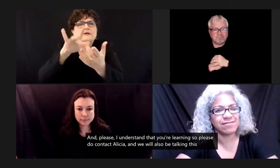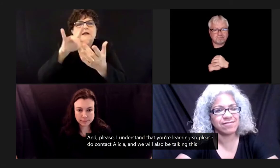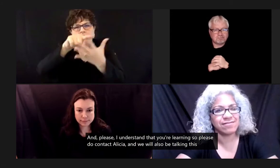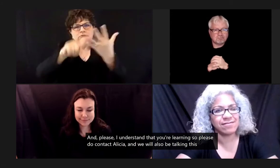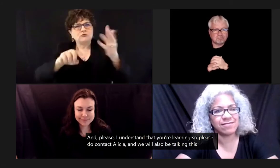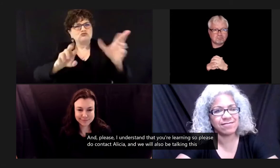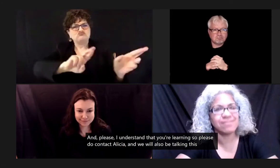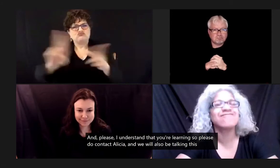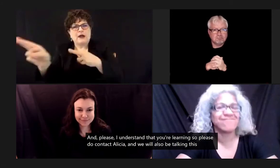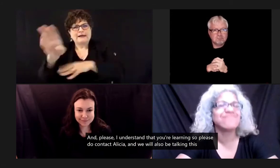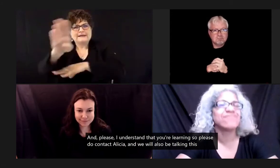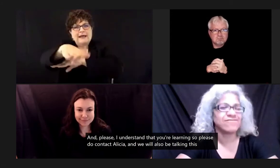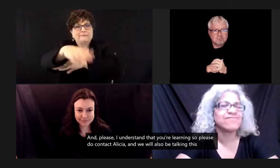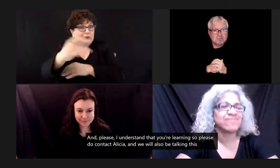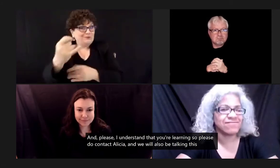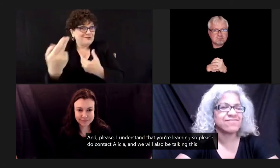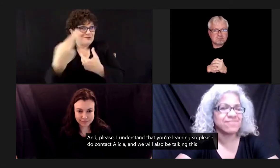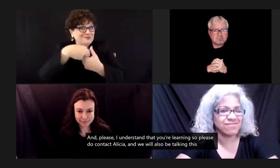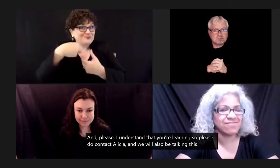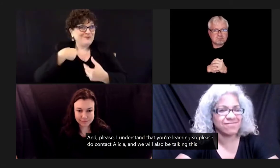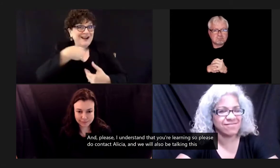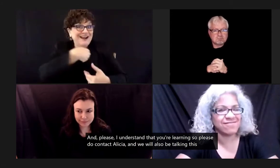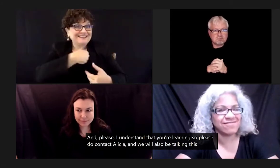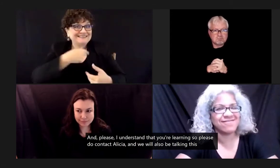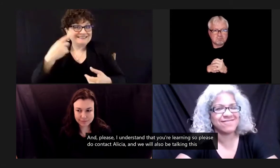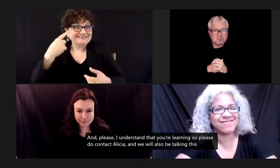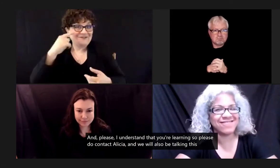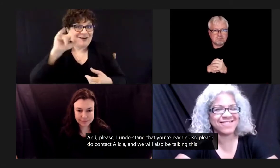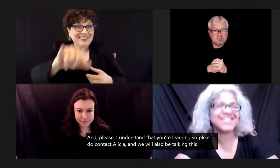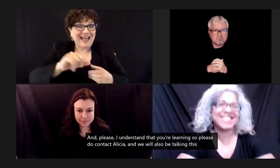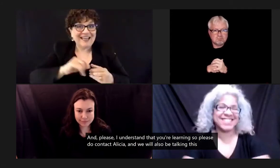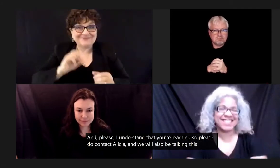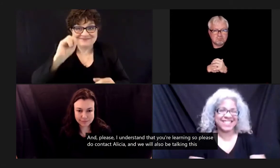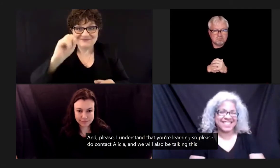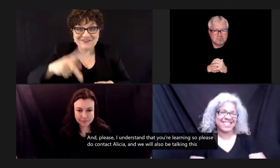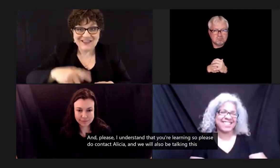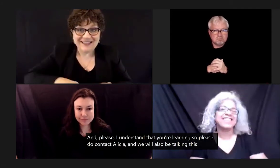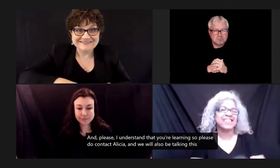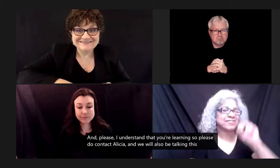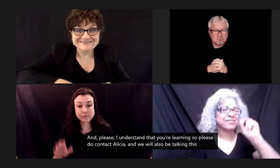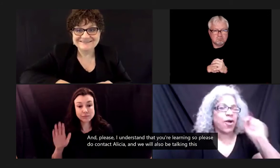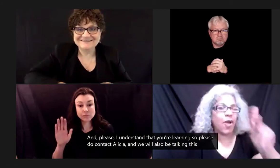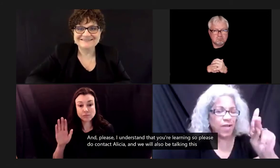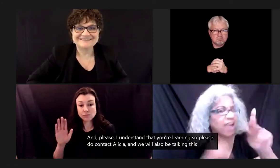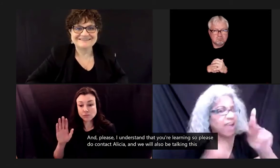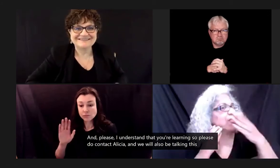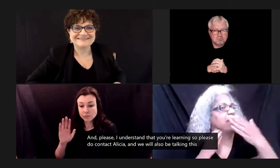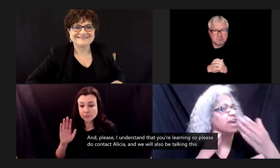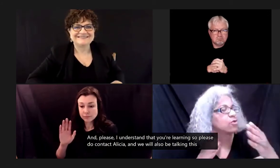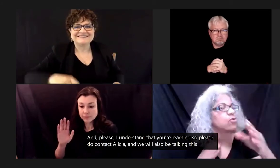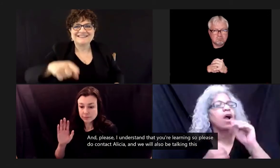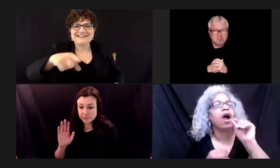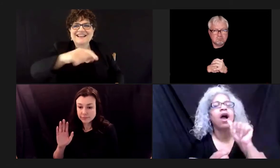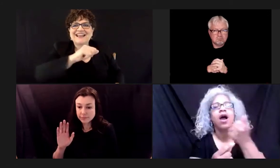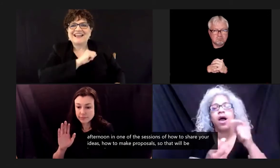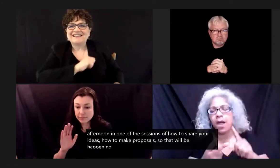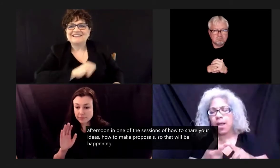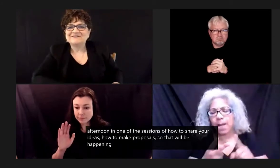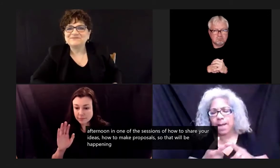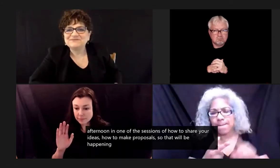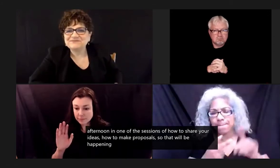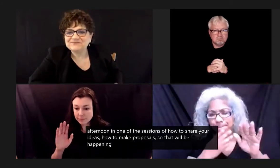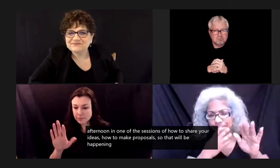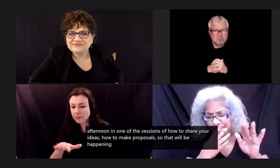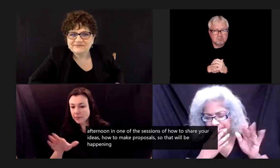your ideas, how to make proposals. And so that will be happening this afternoon if you would like to join us for that session.